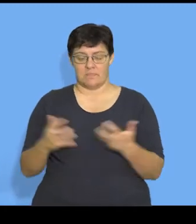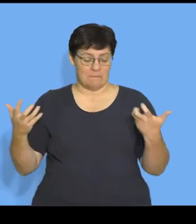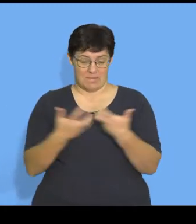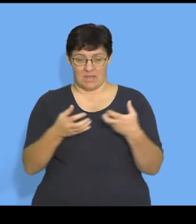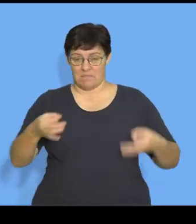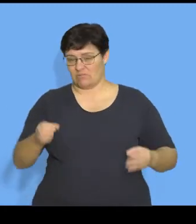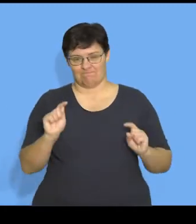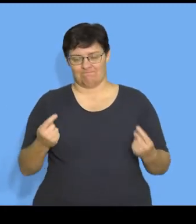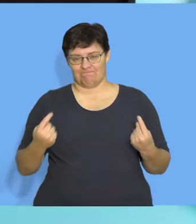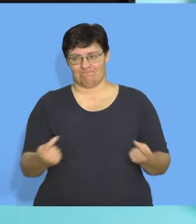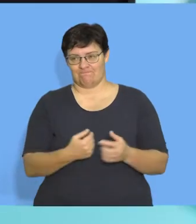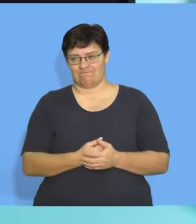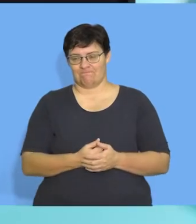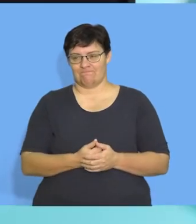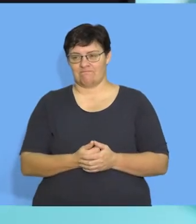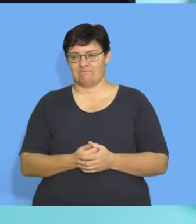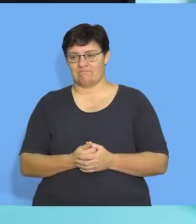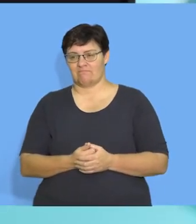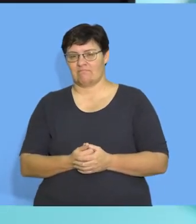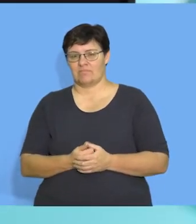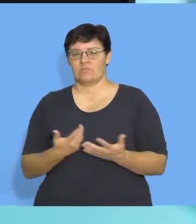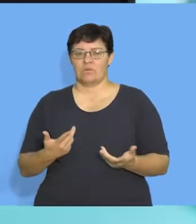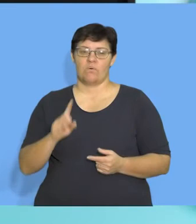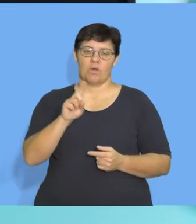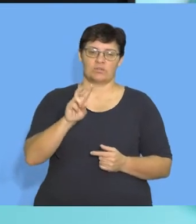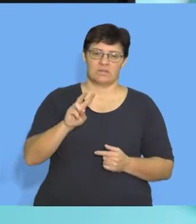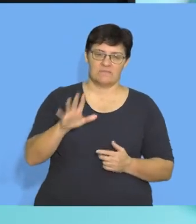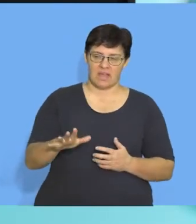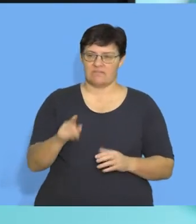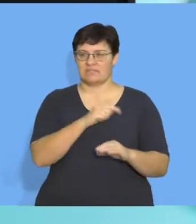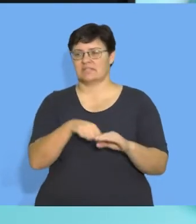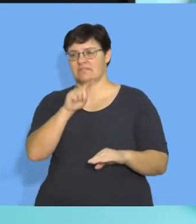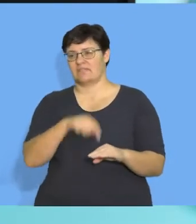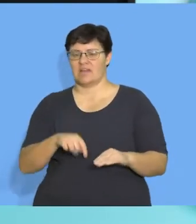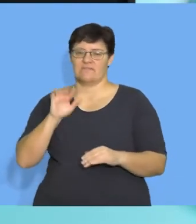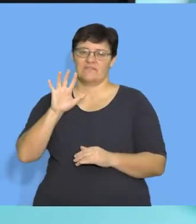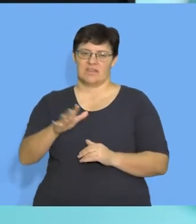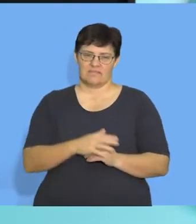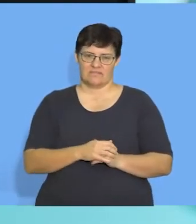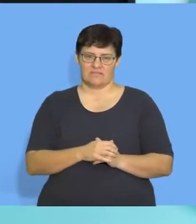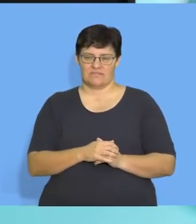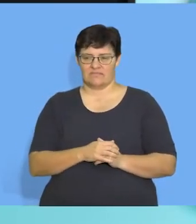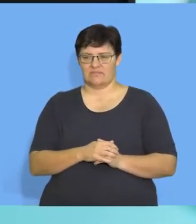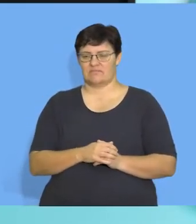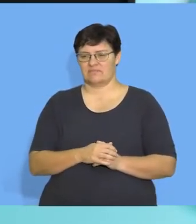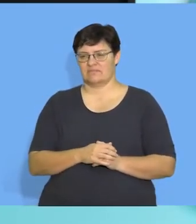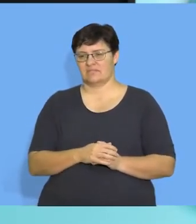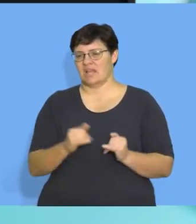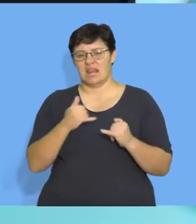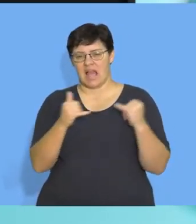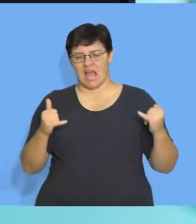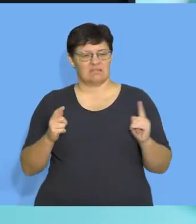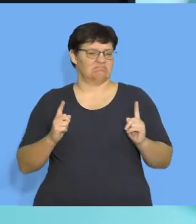page, because we would have to go 125 divided by 5, and the line's just going to be too long.